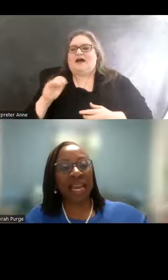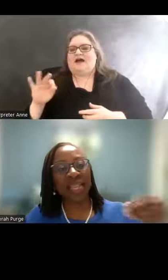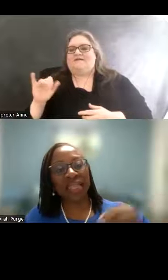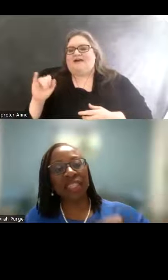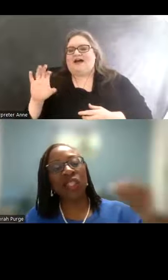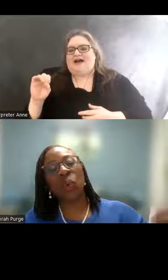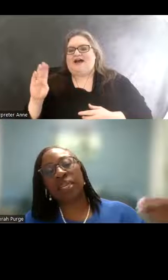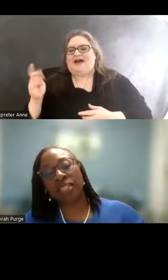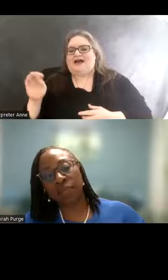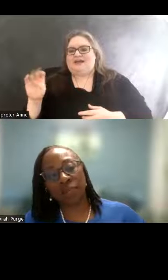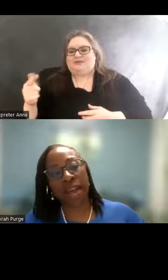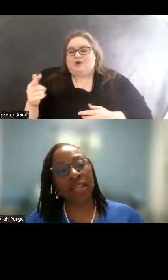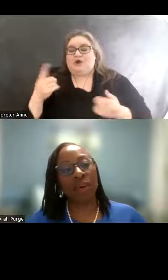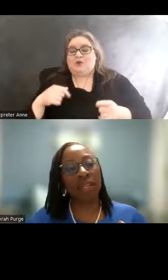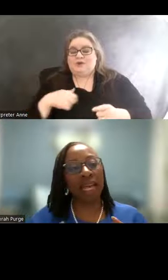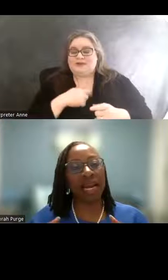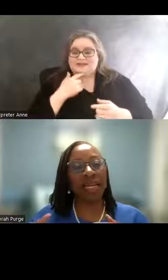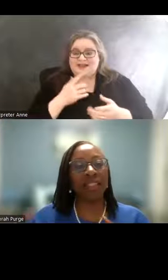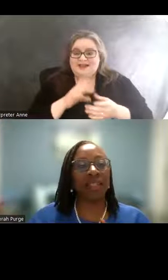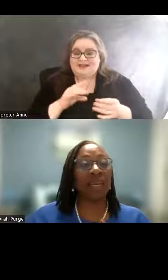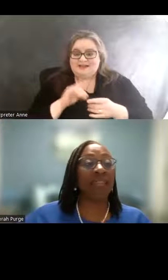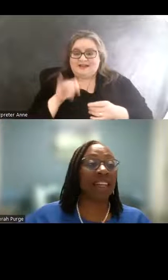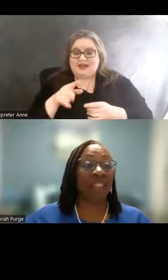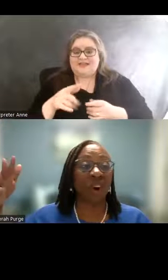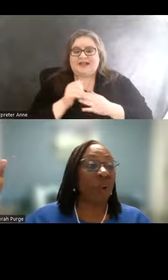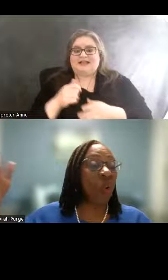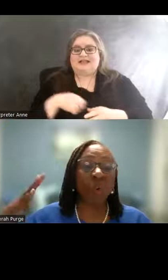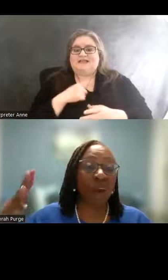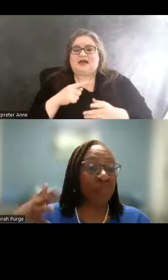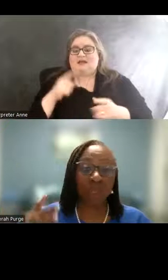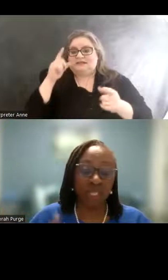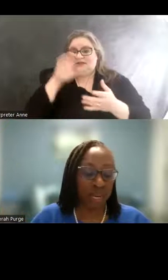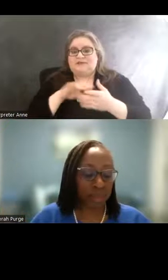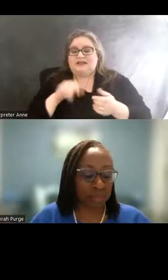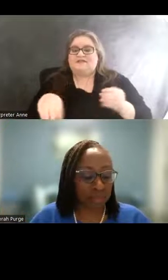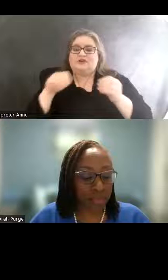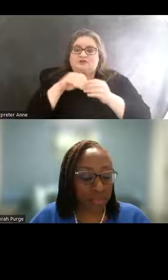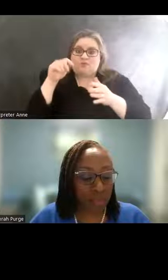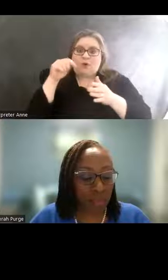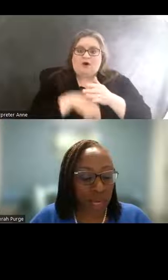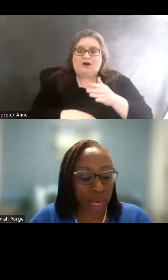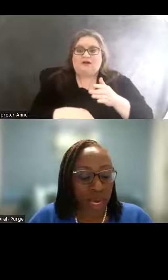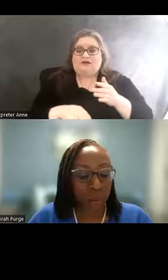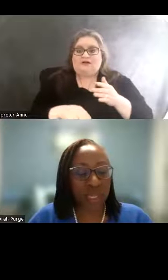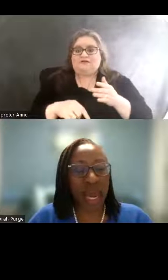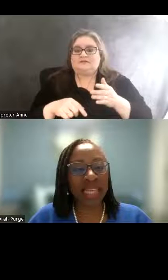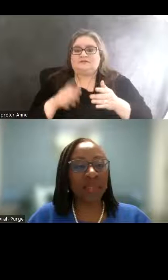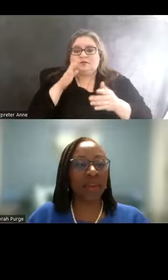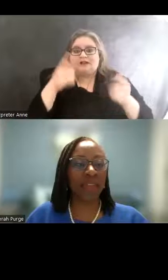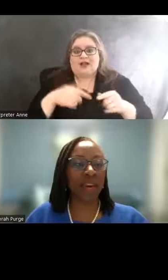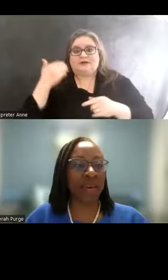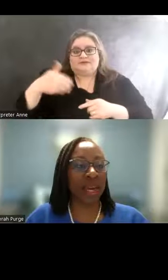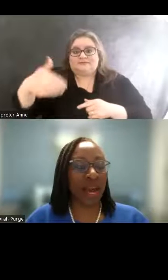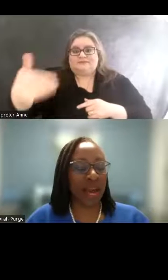we say that this is only the tip of the iceberg, that leads us to believe that there's a whole lot more to come. The